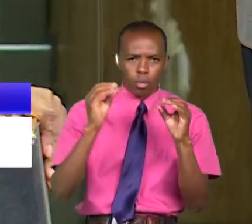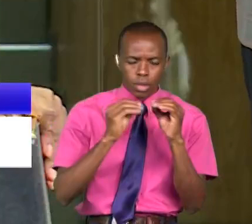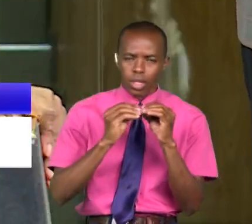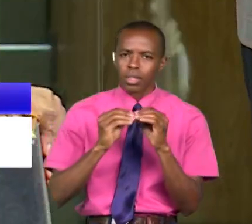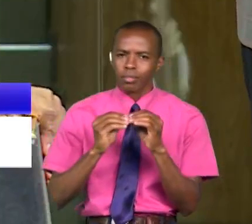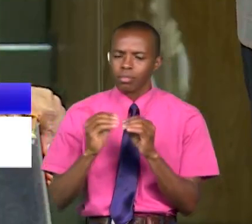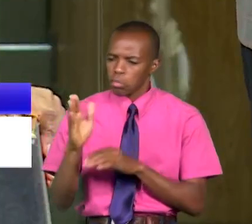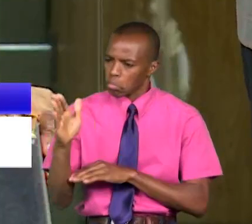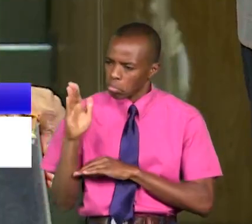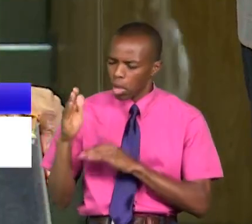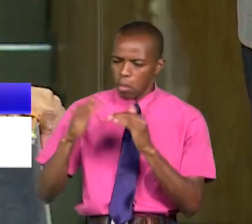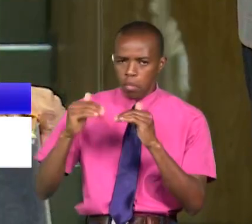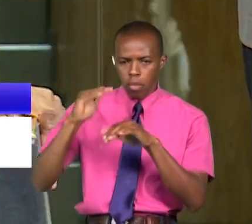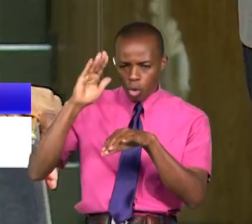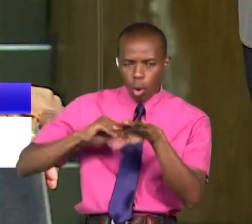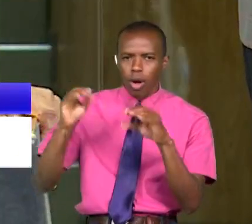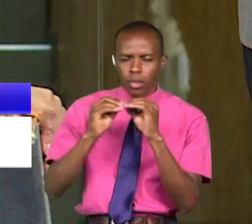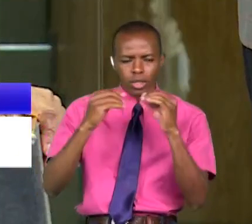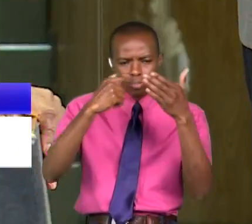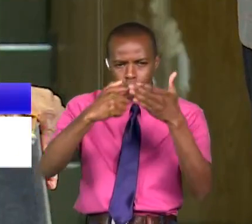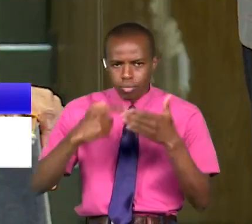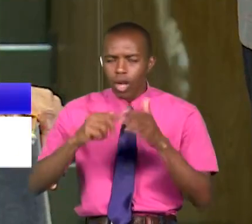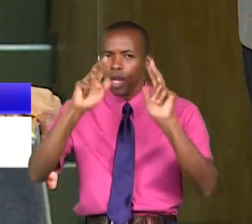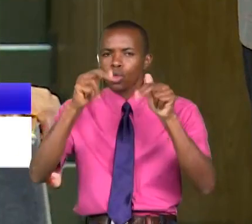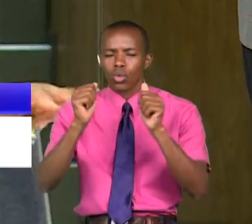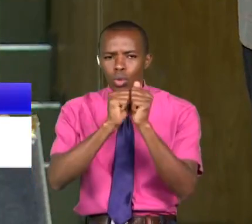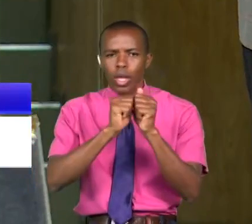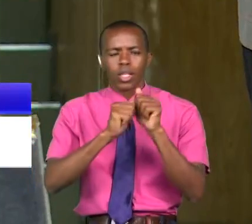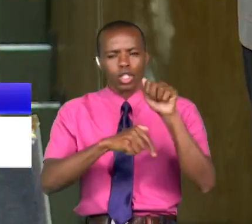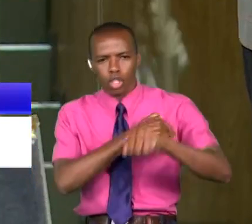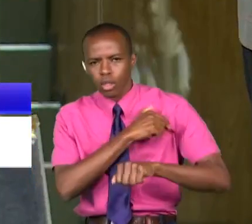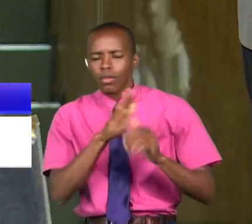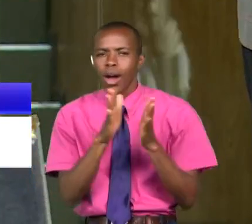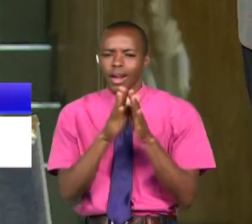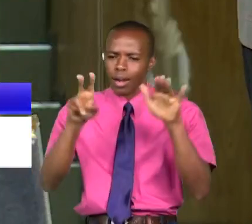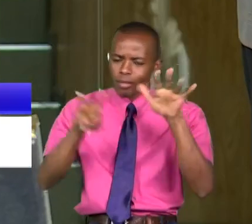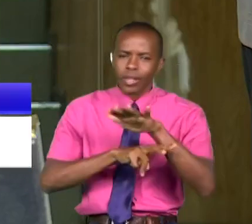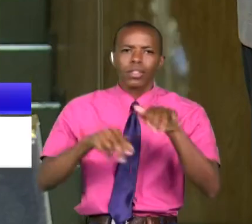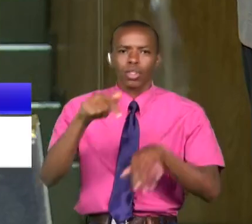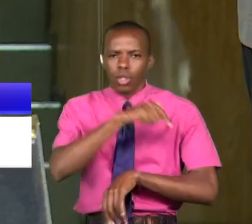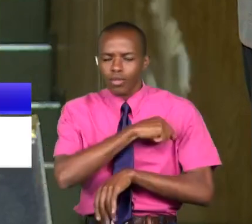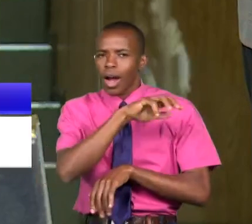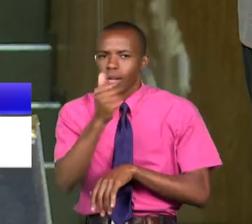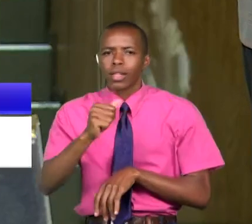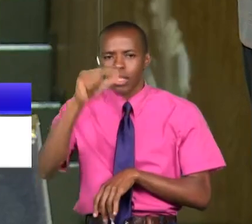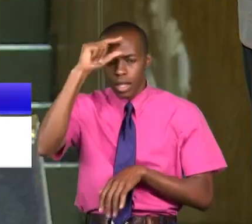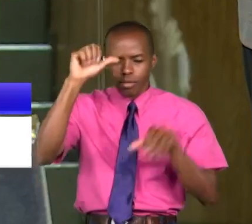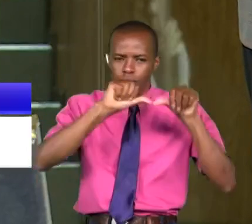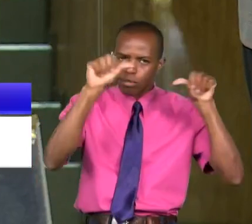calling a meeting to discuss this matter with chiefs, sub-chiefs, and other enforcement agencies to ensure